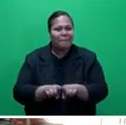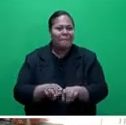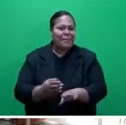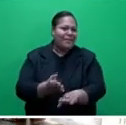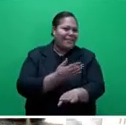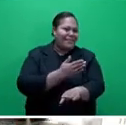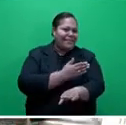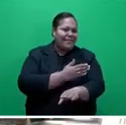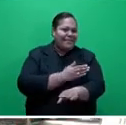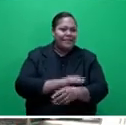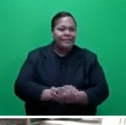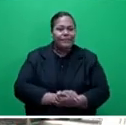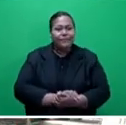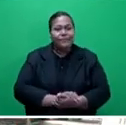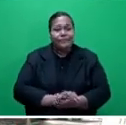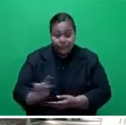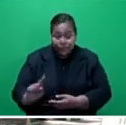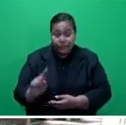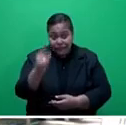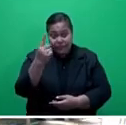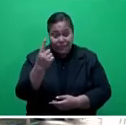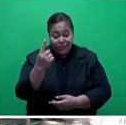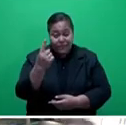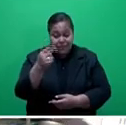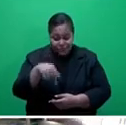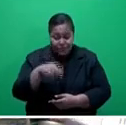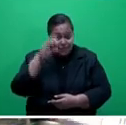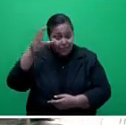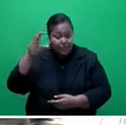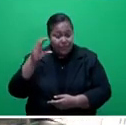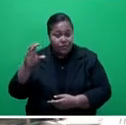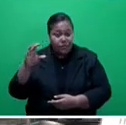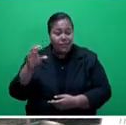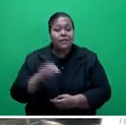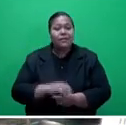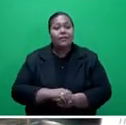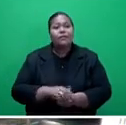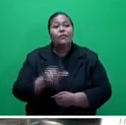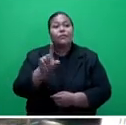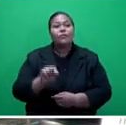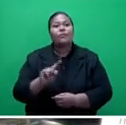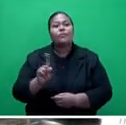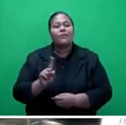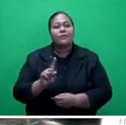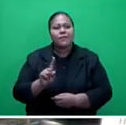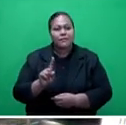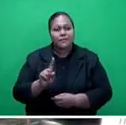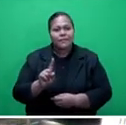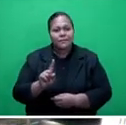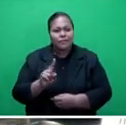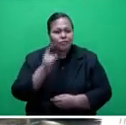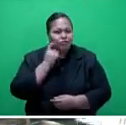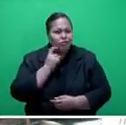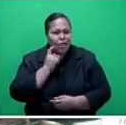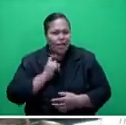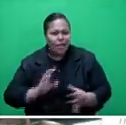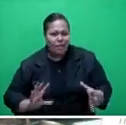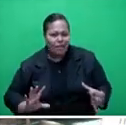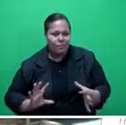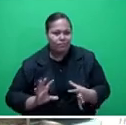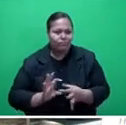The first and foremost thing for this country to do is to weld the community